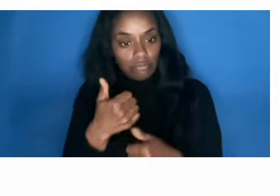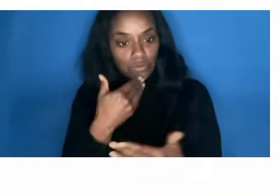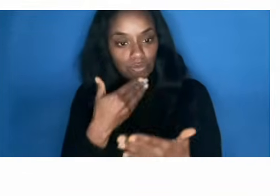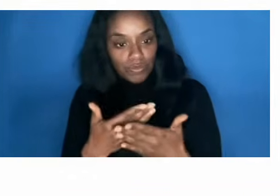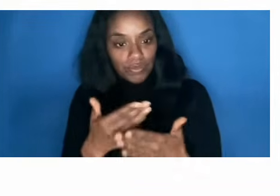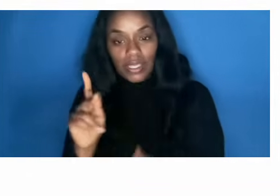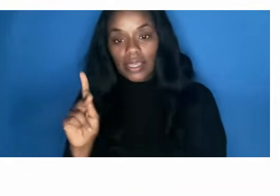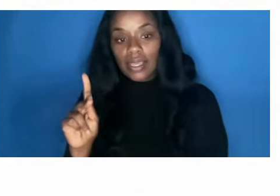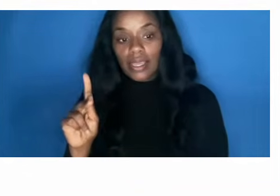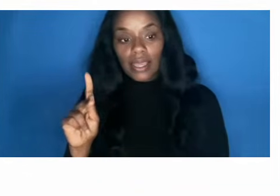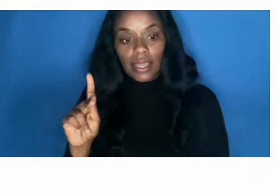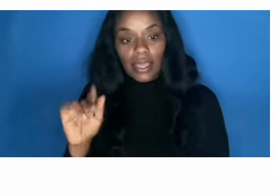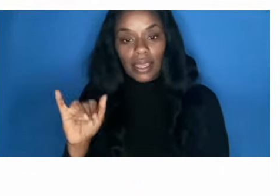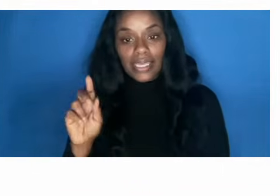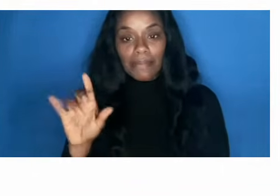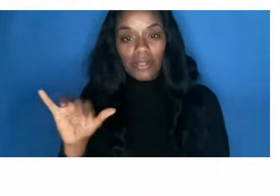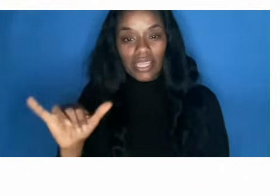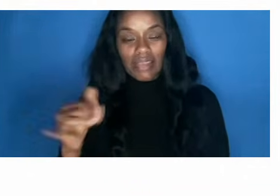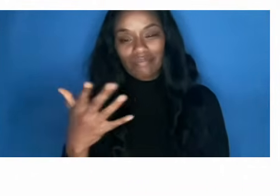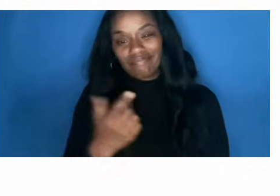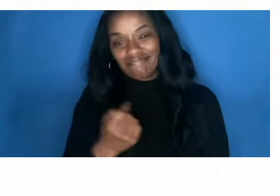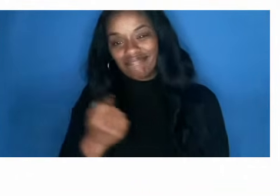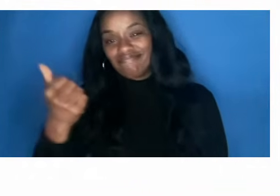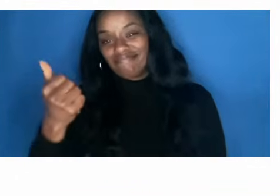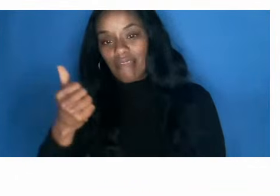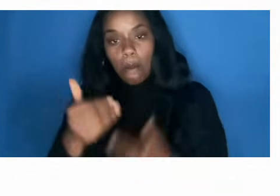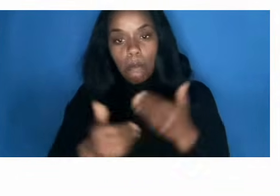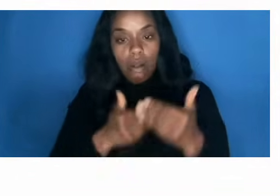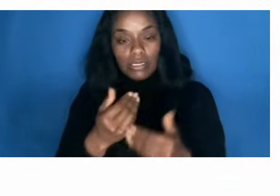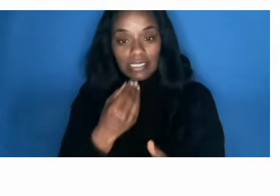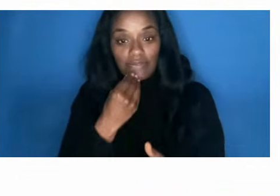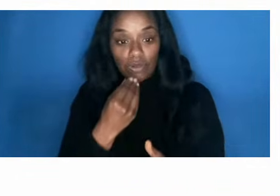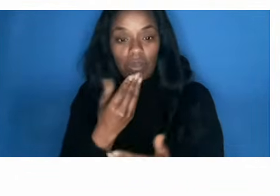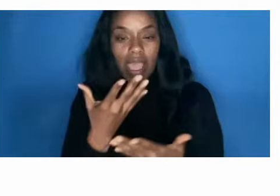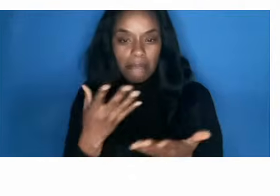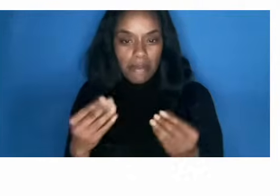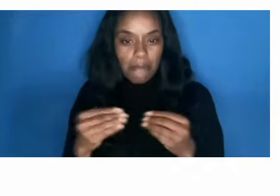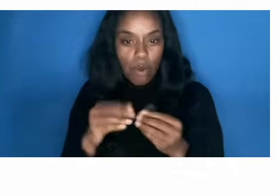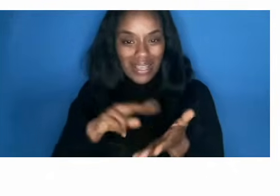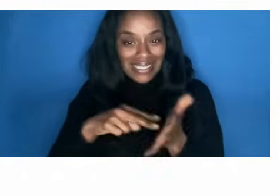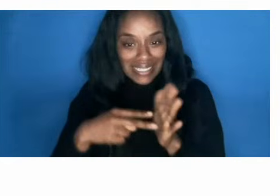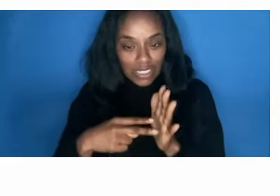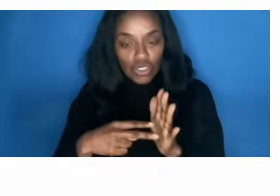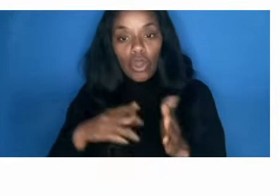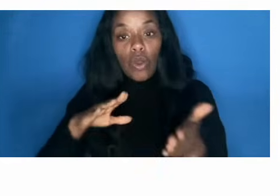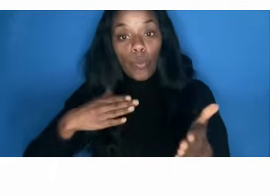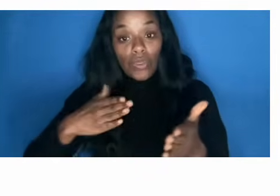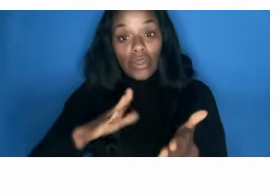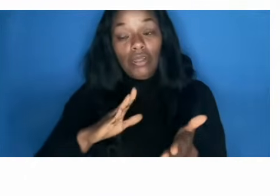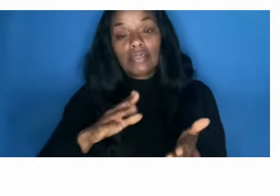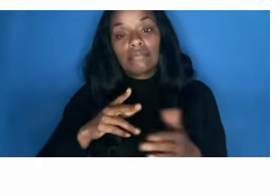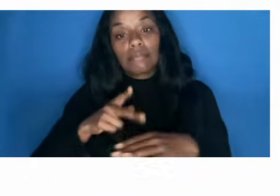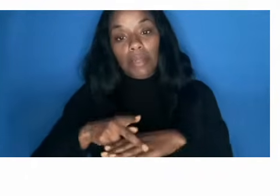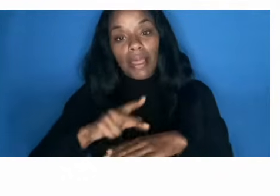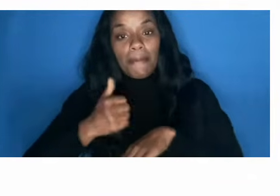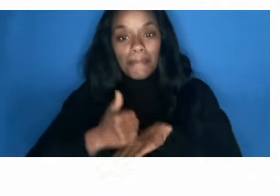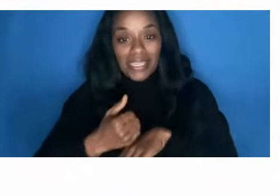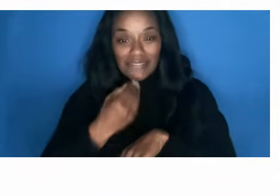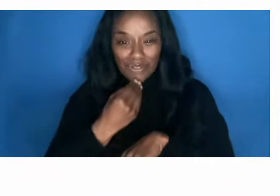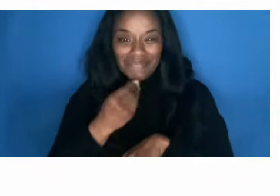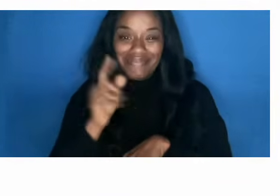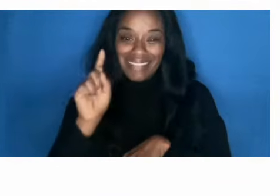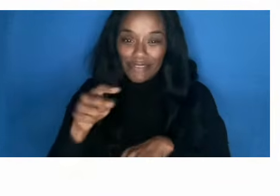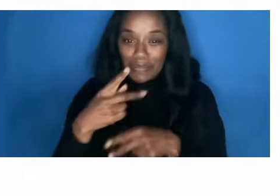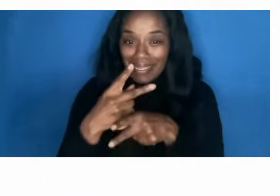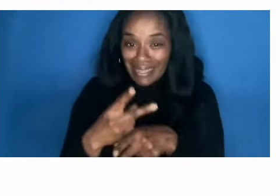processed foods and be more intentional with cooking plant-based foods. I also have to watch the salt. And then Sheila